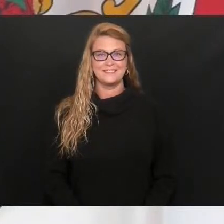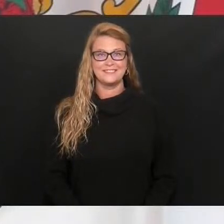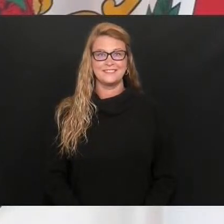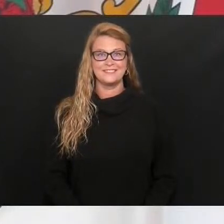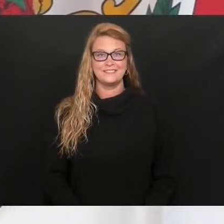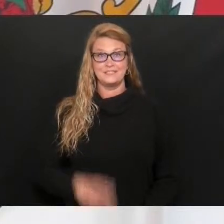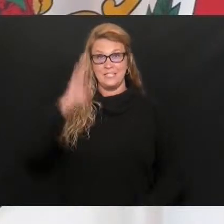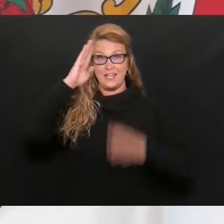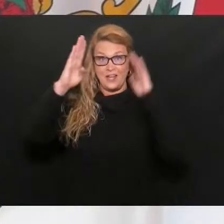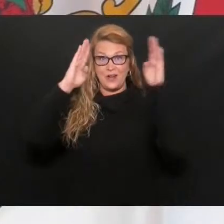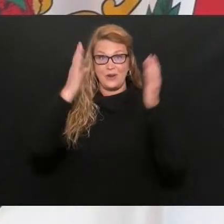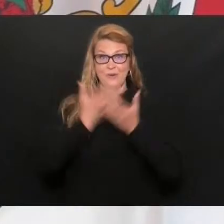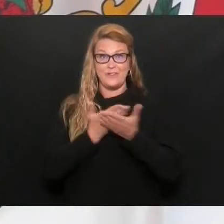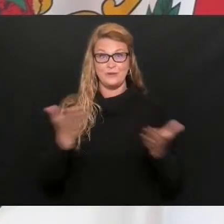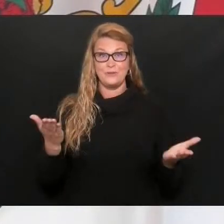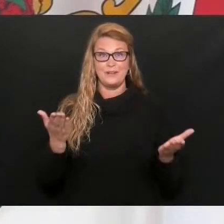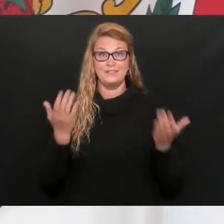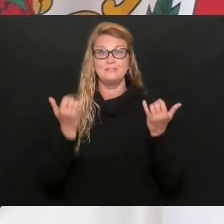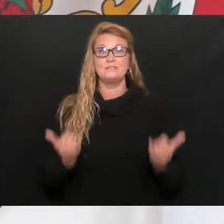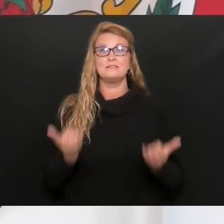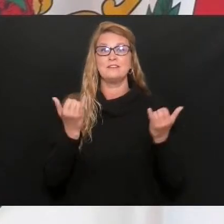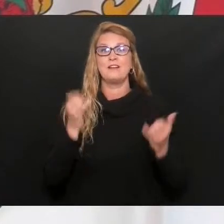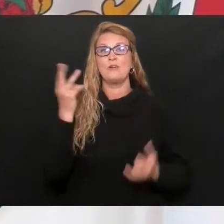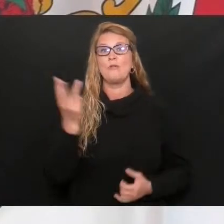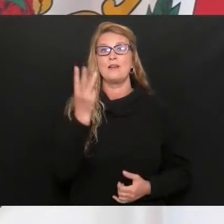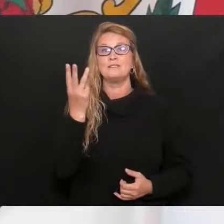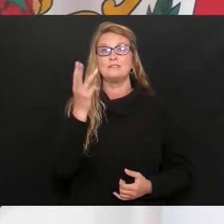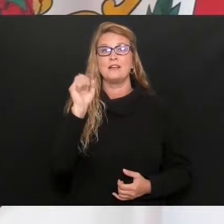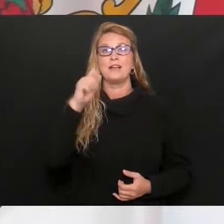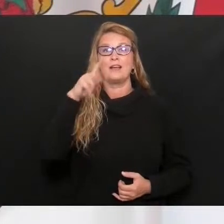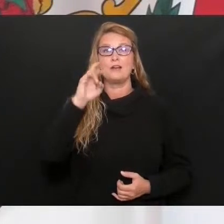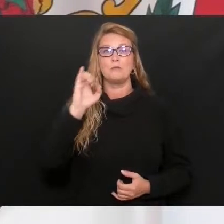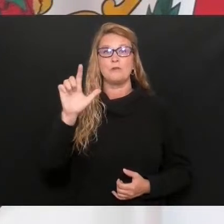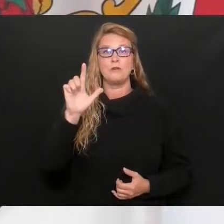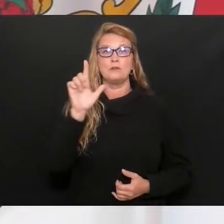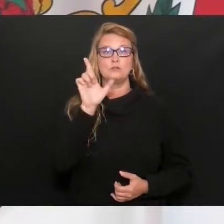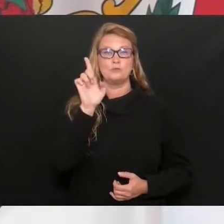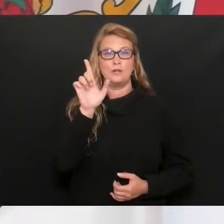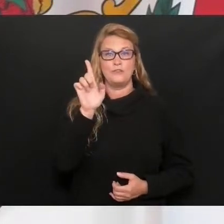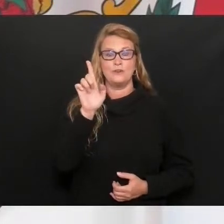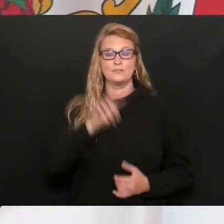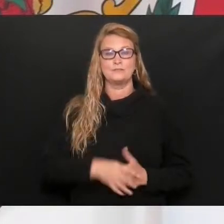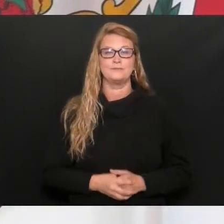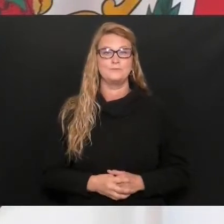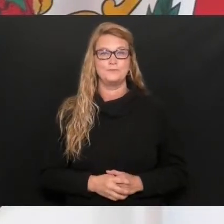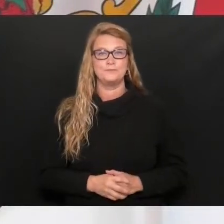Hello, everyone. It's Wednesday, April the 21st, and